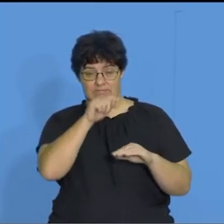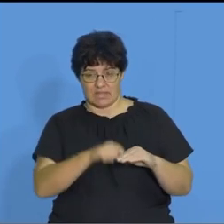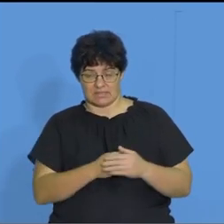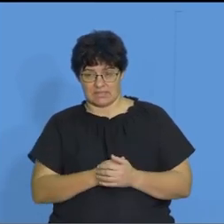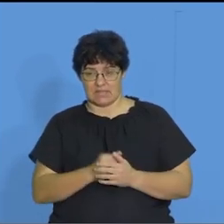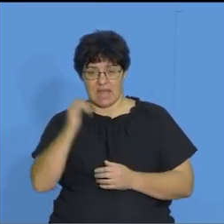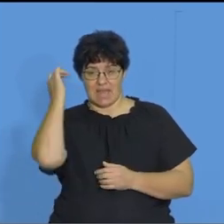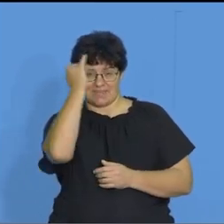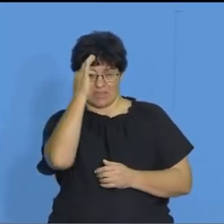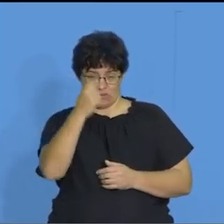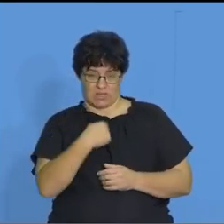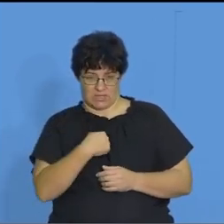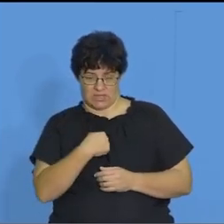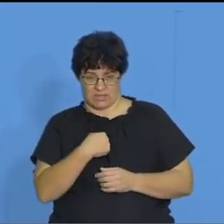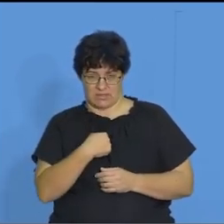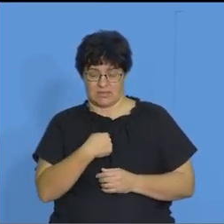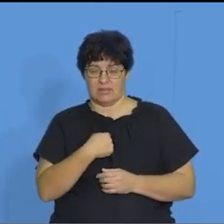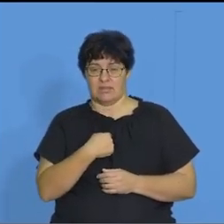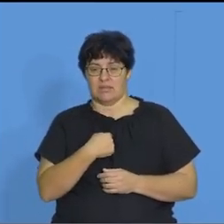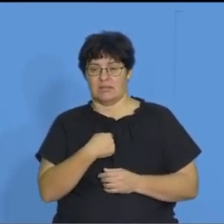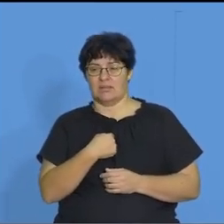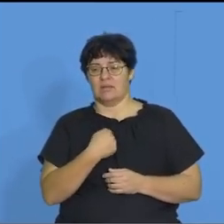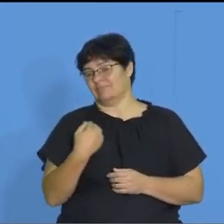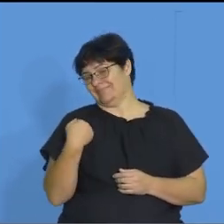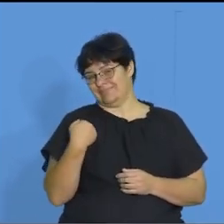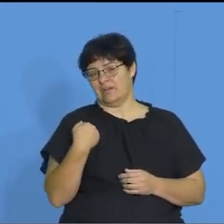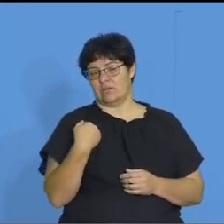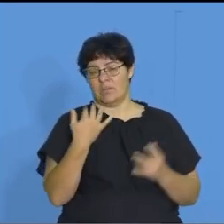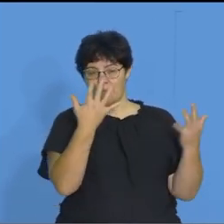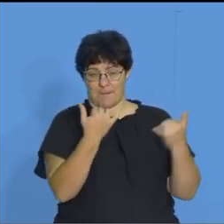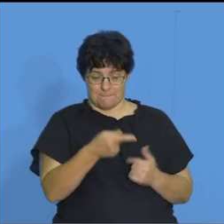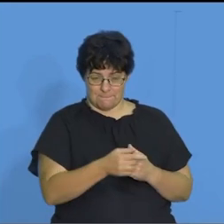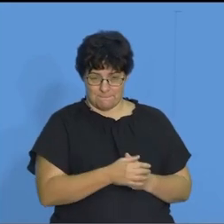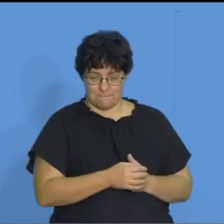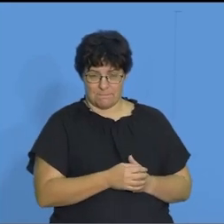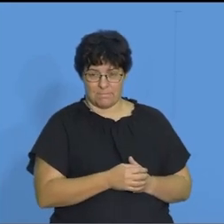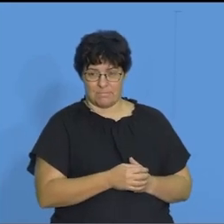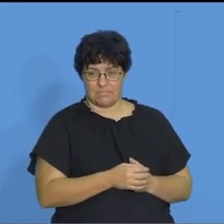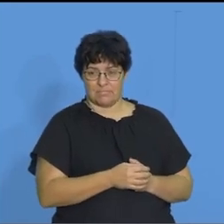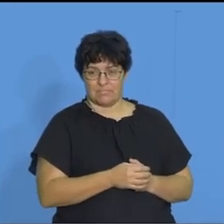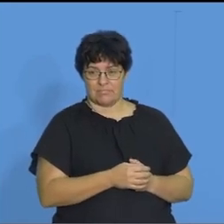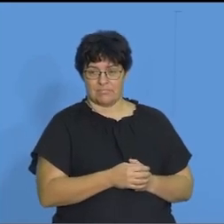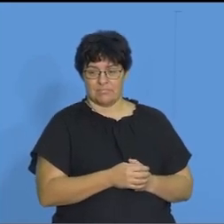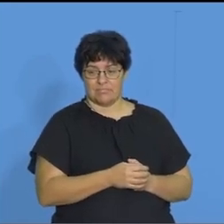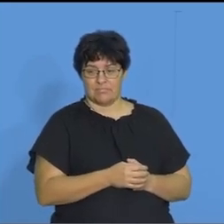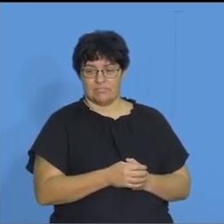divided by the theoretical one, which is the one that we got, which is